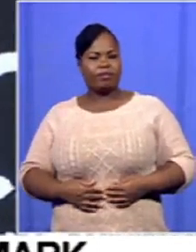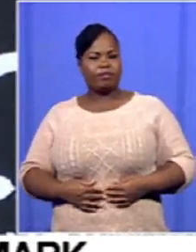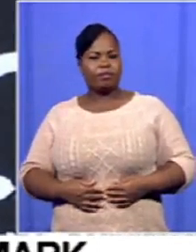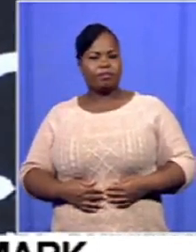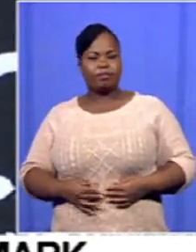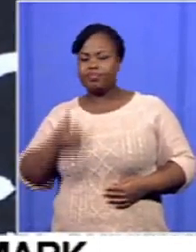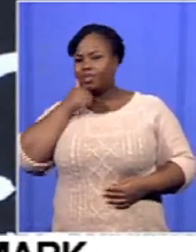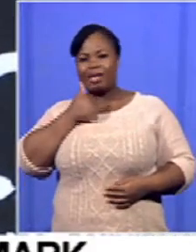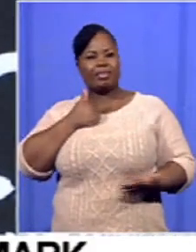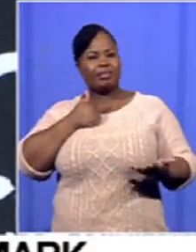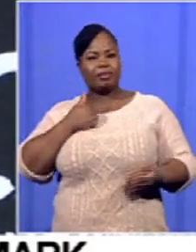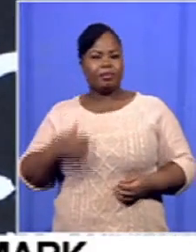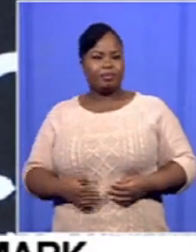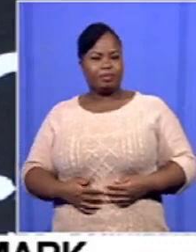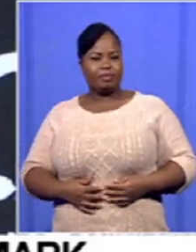Gumnandi.